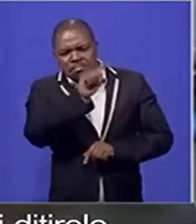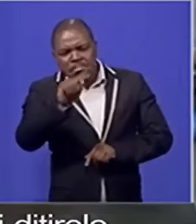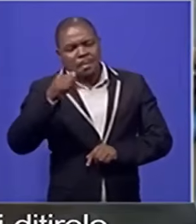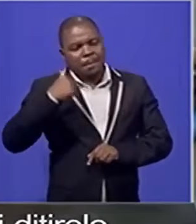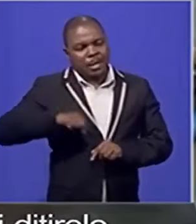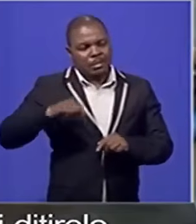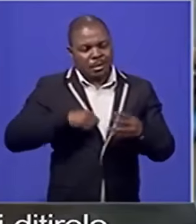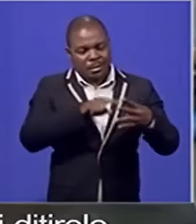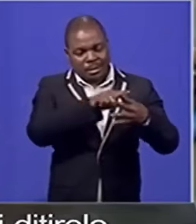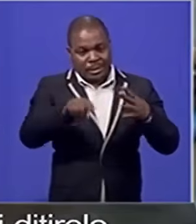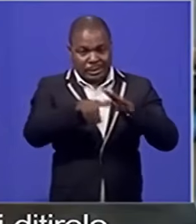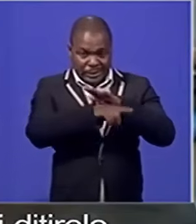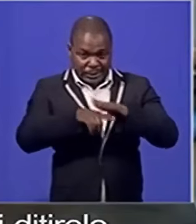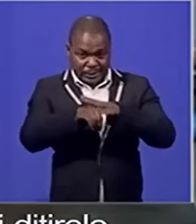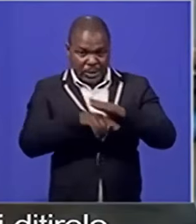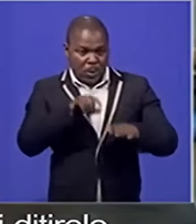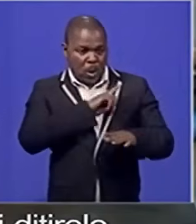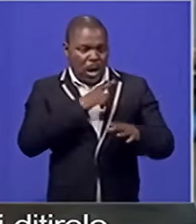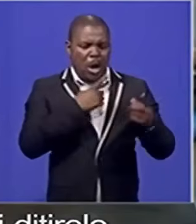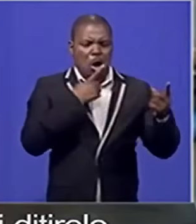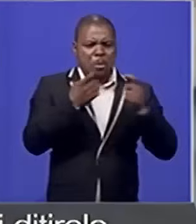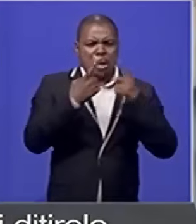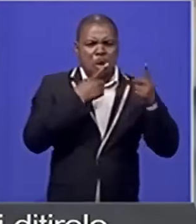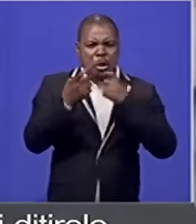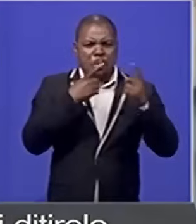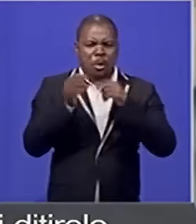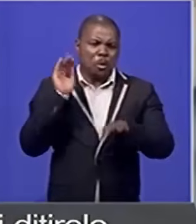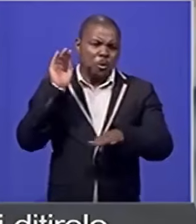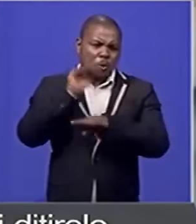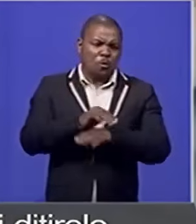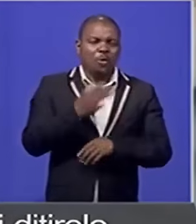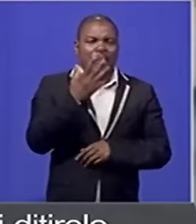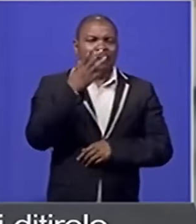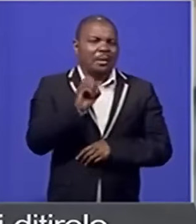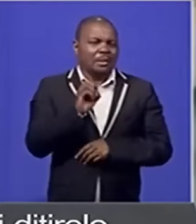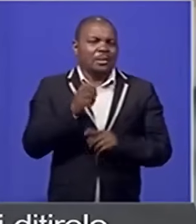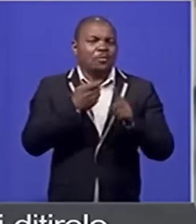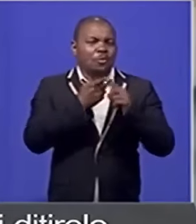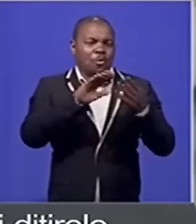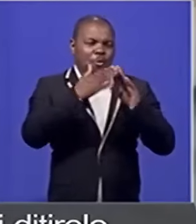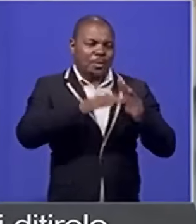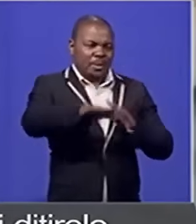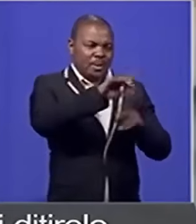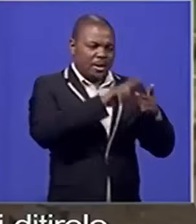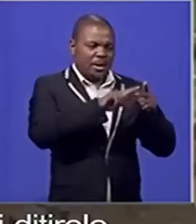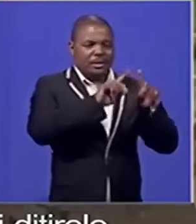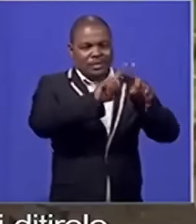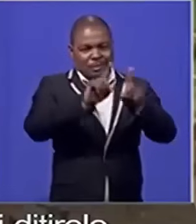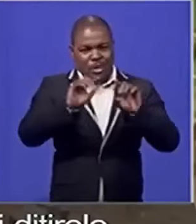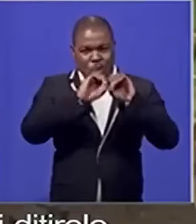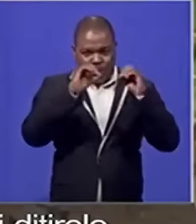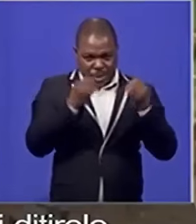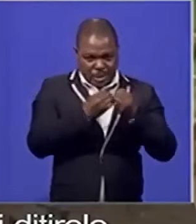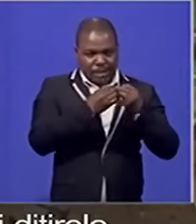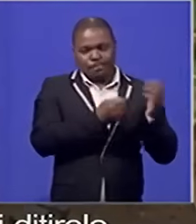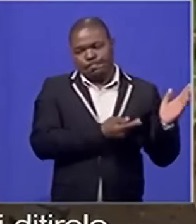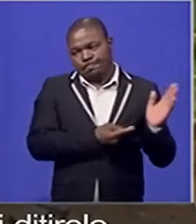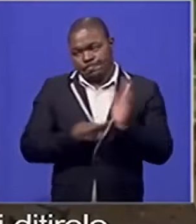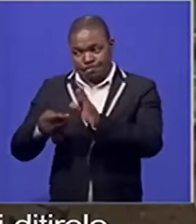le 4 morago ga go amogela dingongora di feta 80 go tswa go baagi le mekgatlho e farologaneng ya